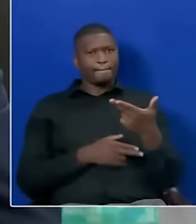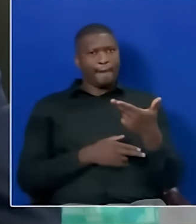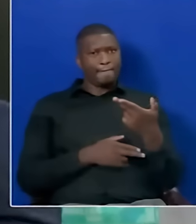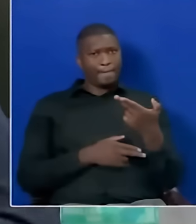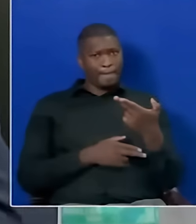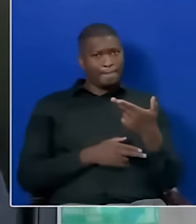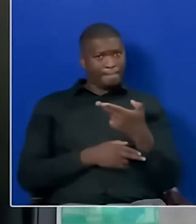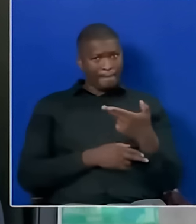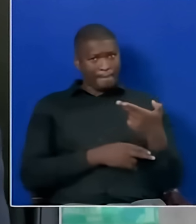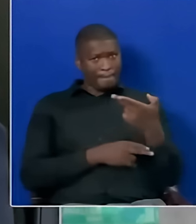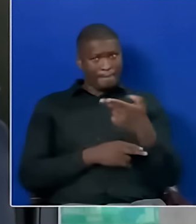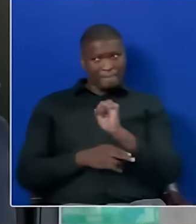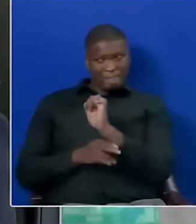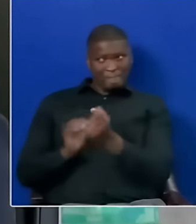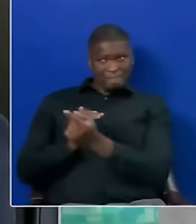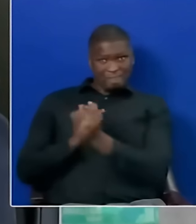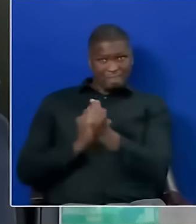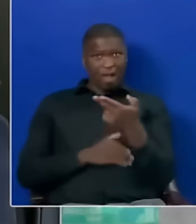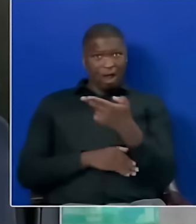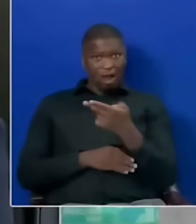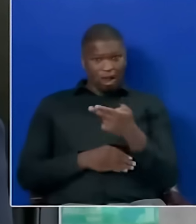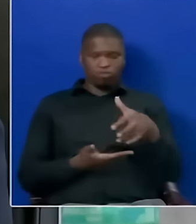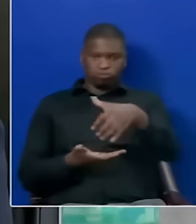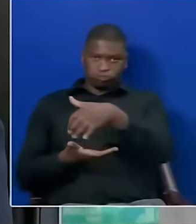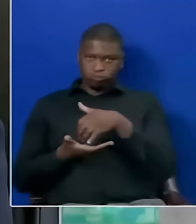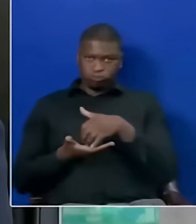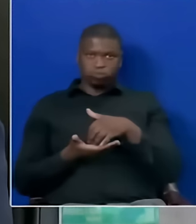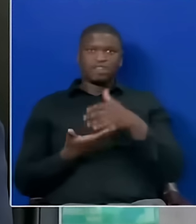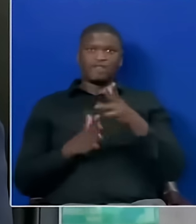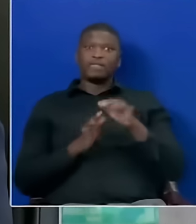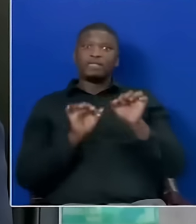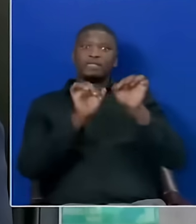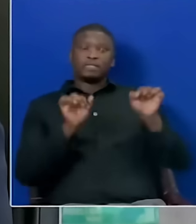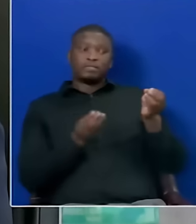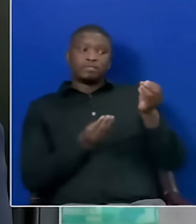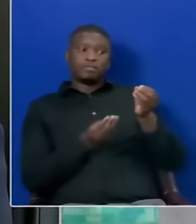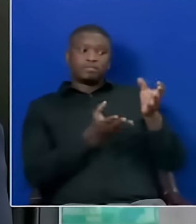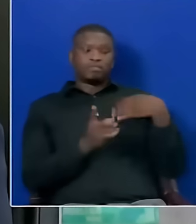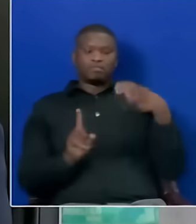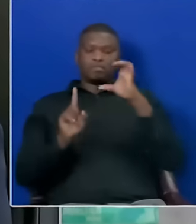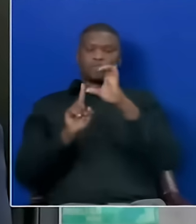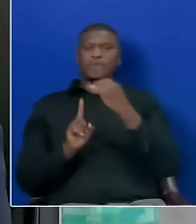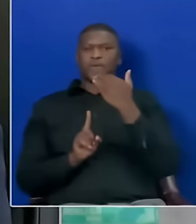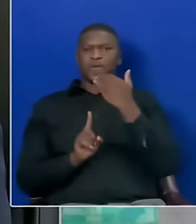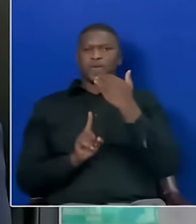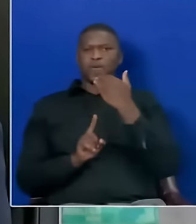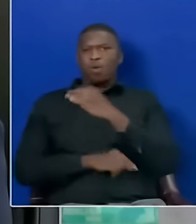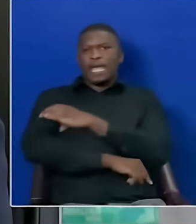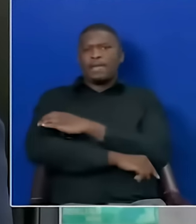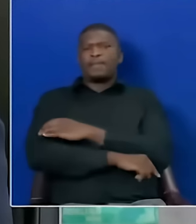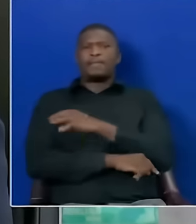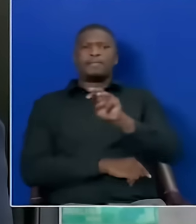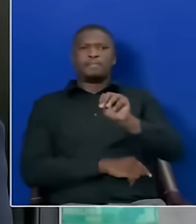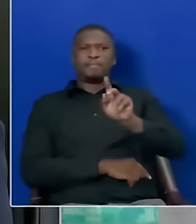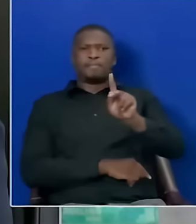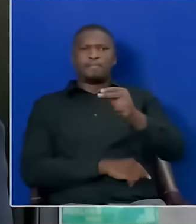and the entry was assigned to one Captain Mkachwa on the 11th of December 2024,